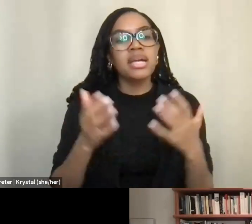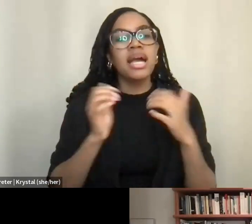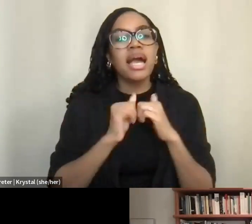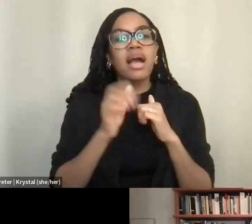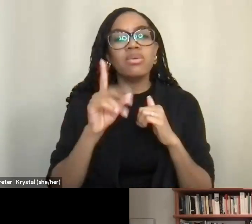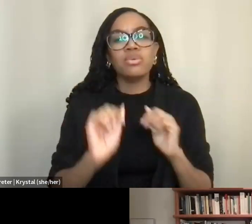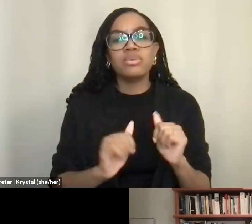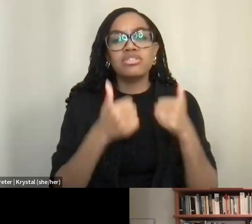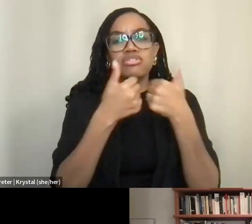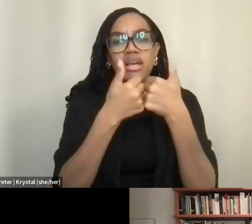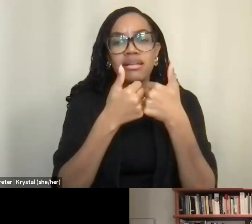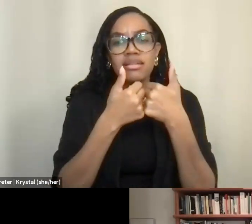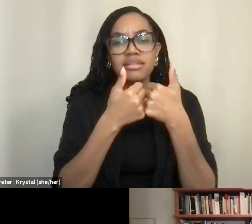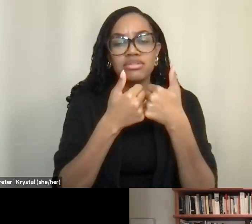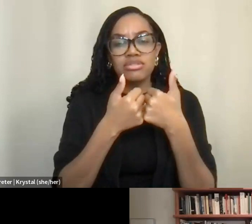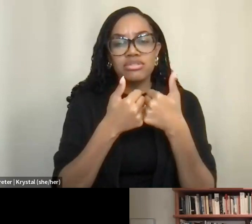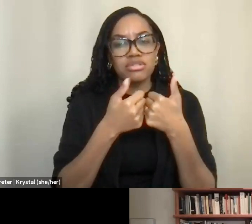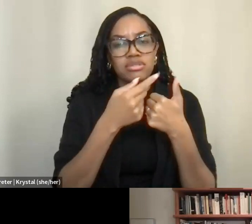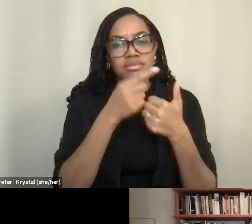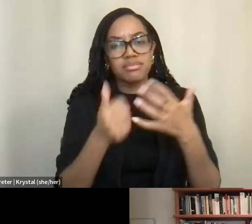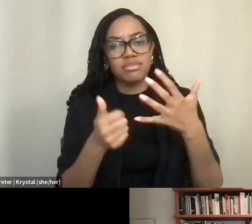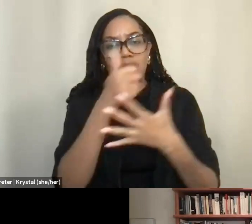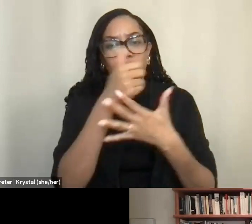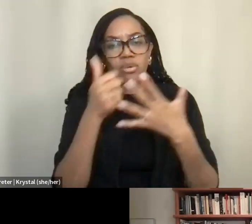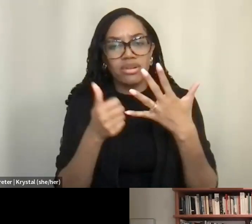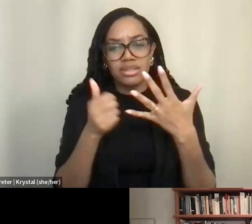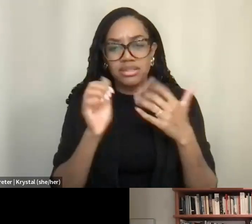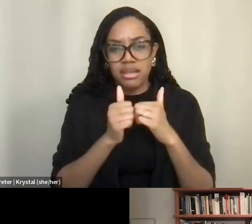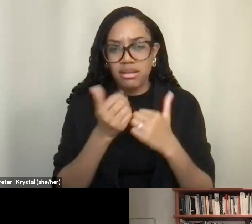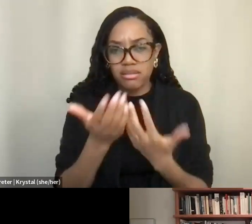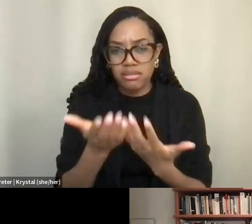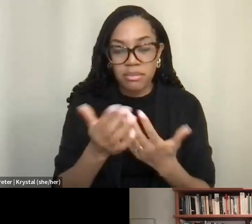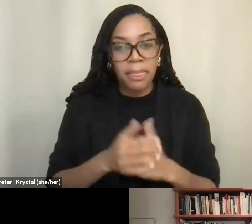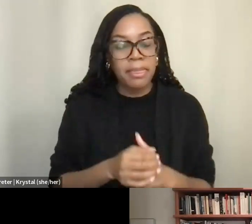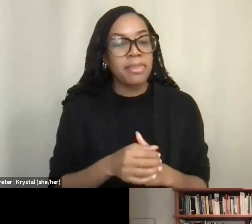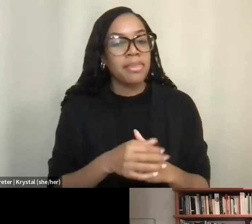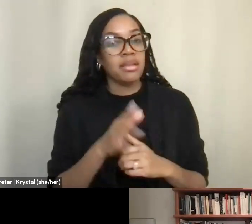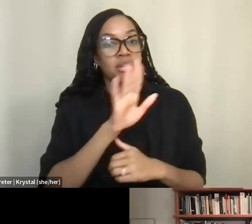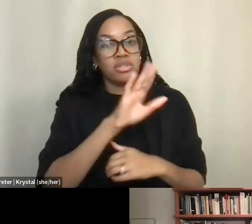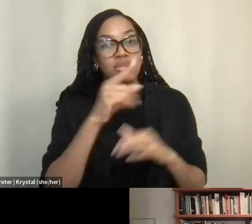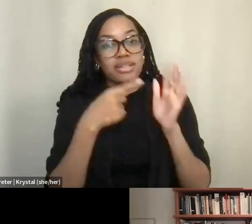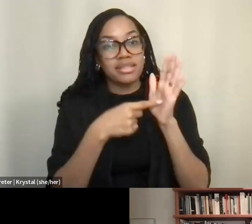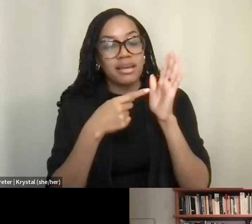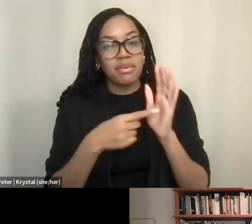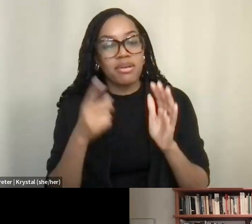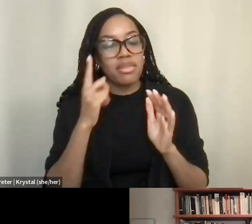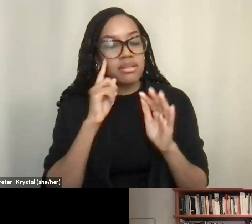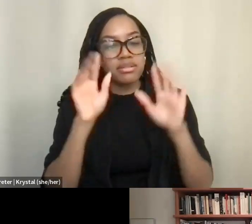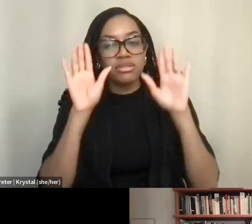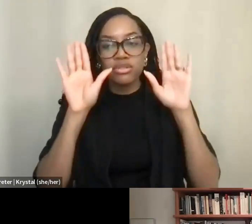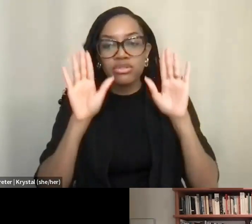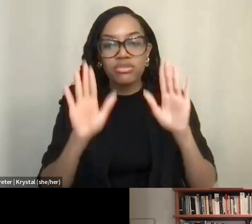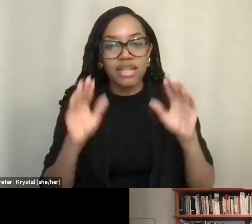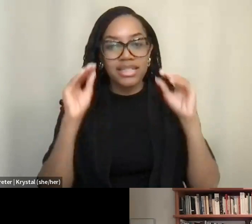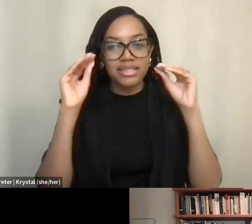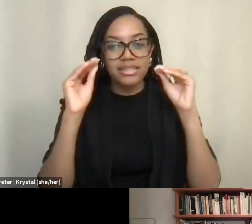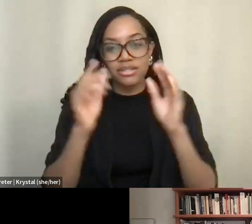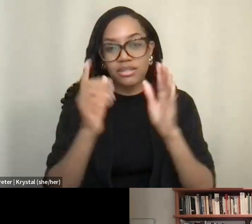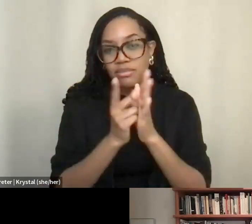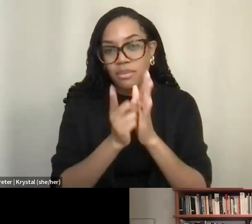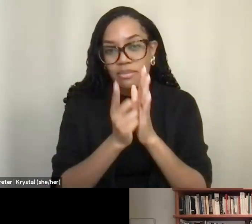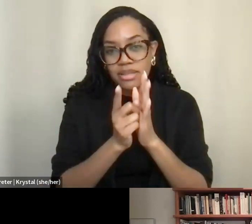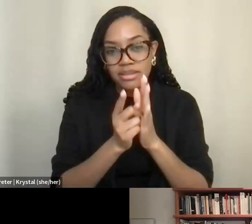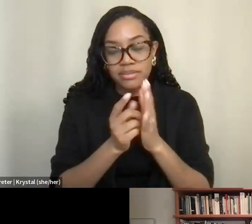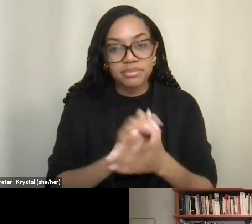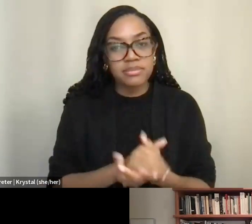these priorities? The example you give, I think, is a great teaching moment, if you will,